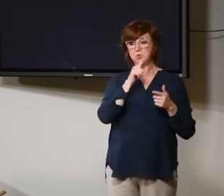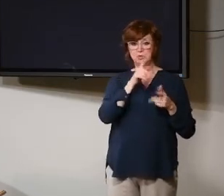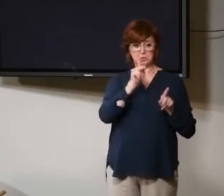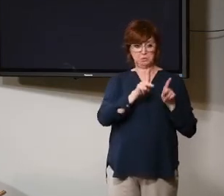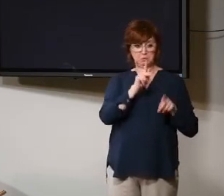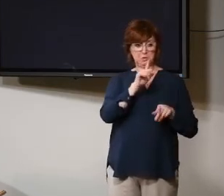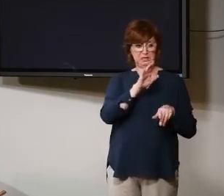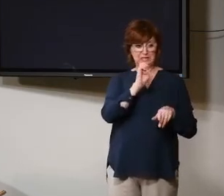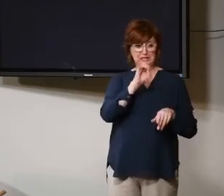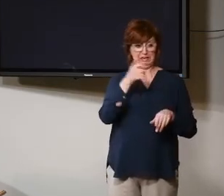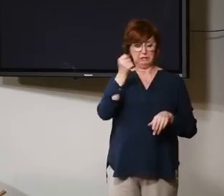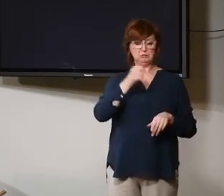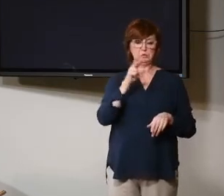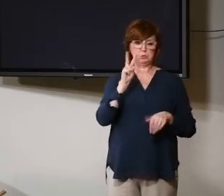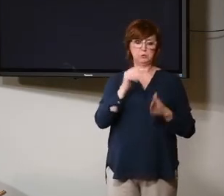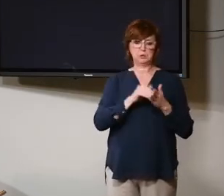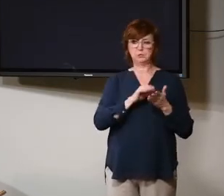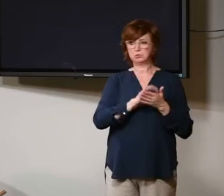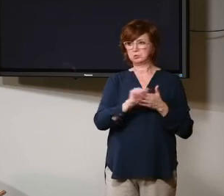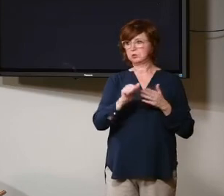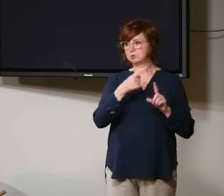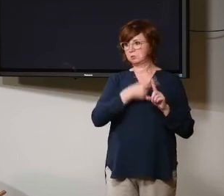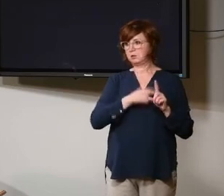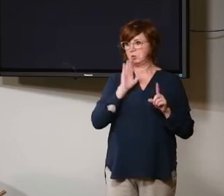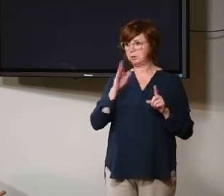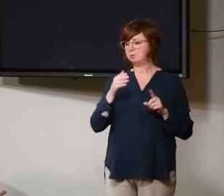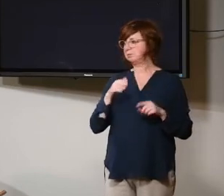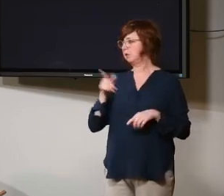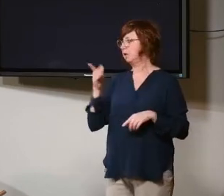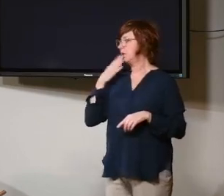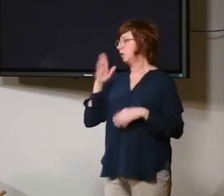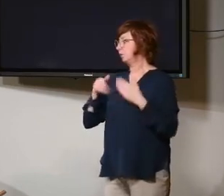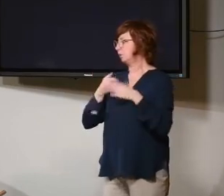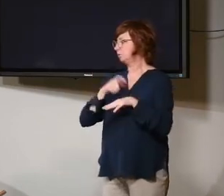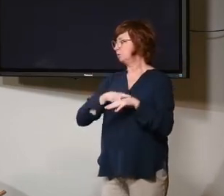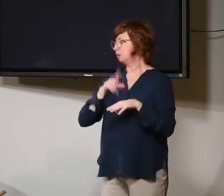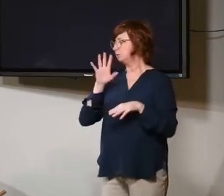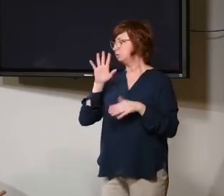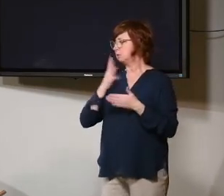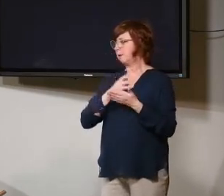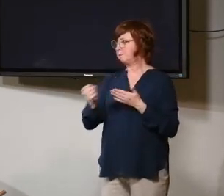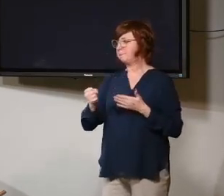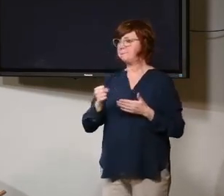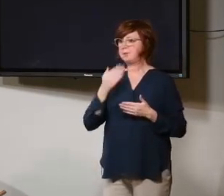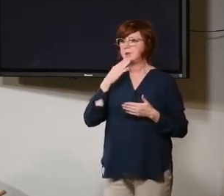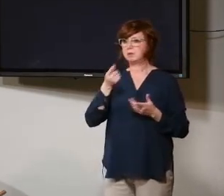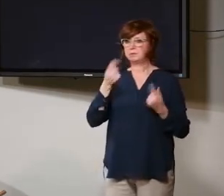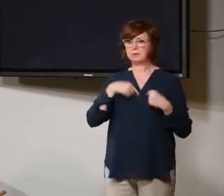COVID-19 restrictions here today. That's all the time we have for today. Thanks very much for participating, everyone.